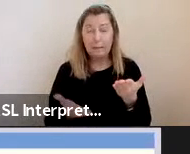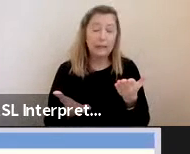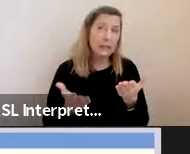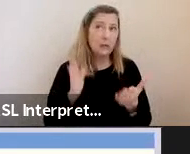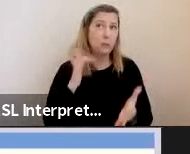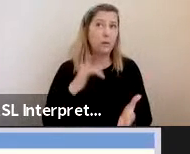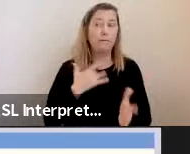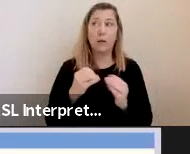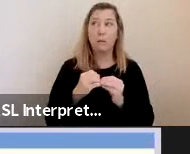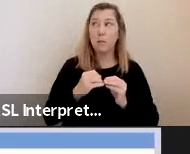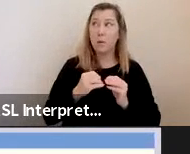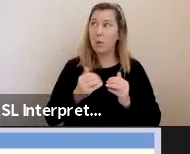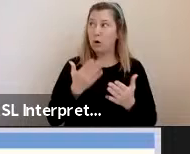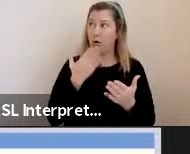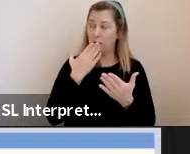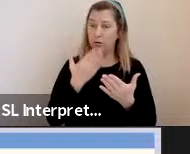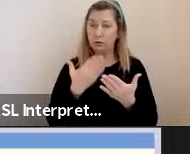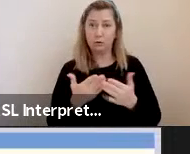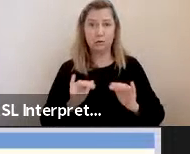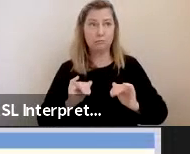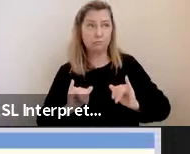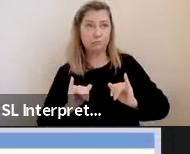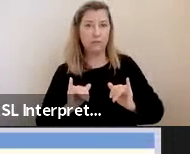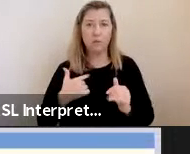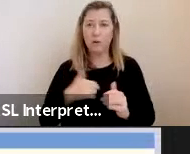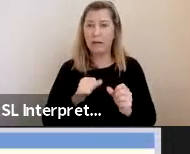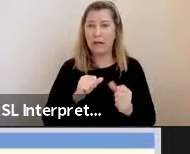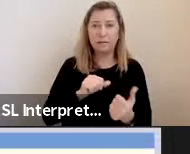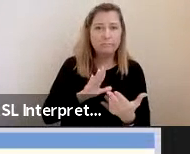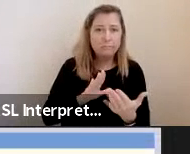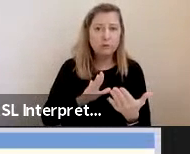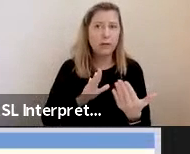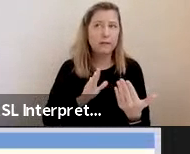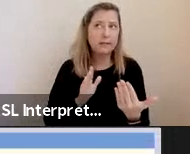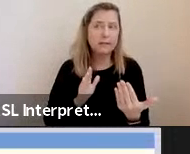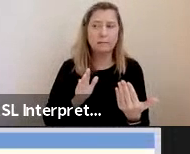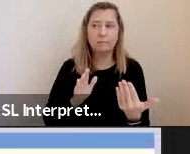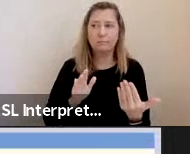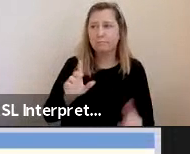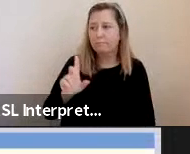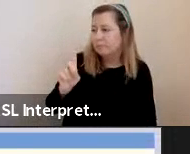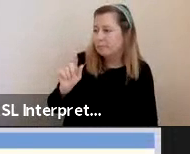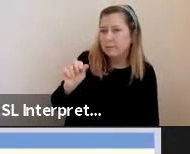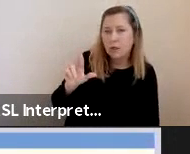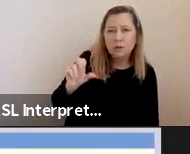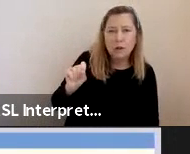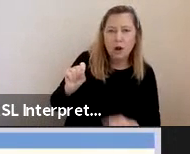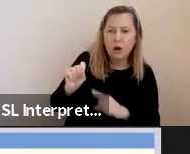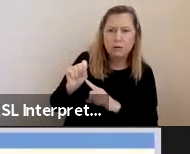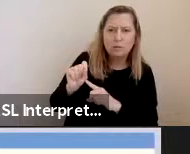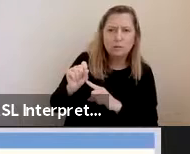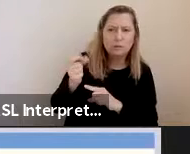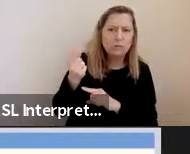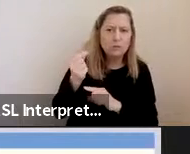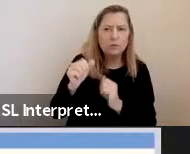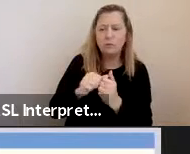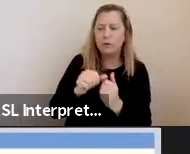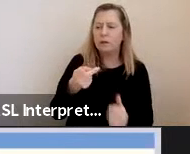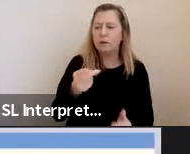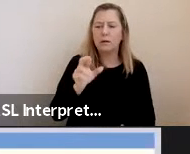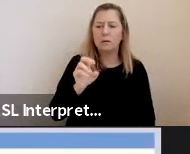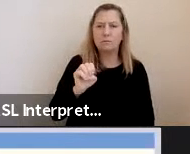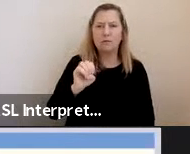positive and we can address where DARS plans to go with pre-ed